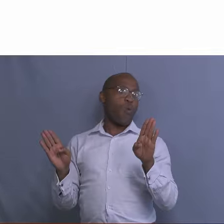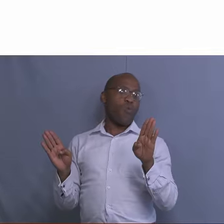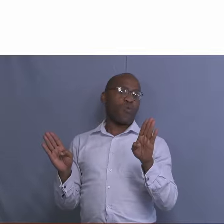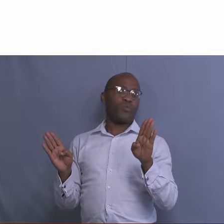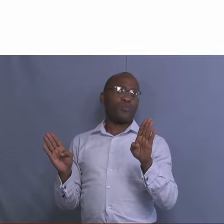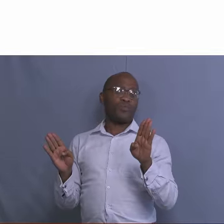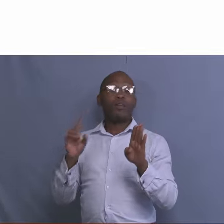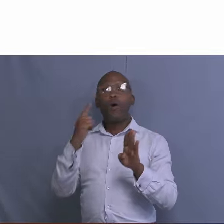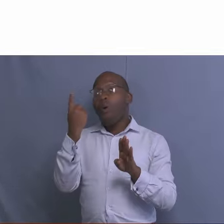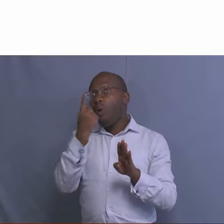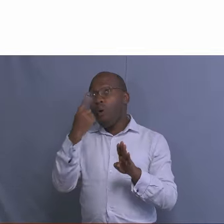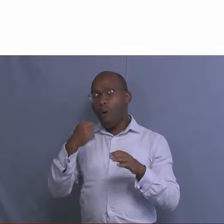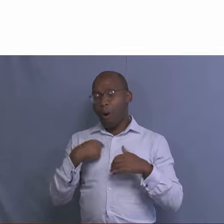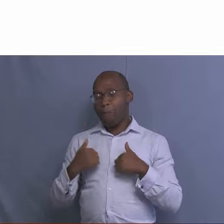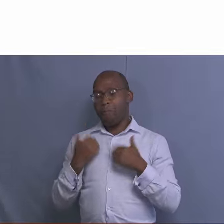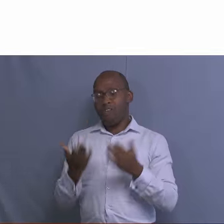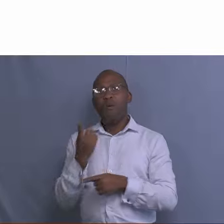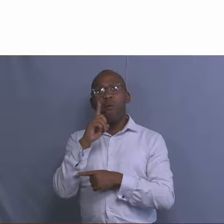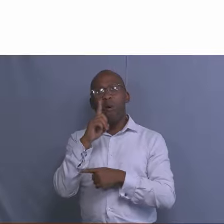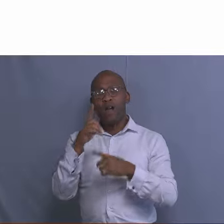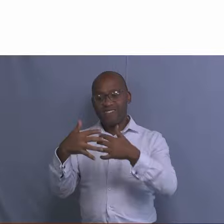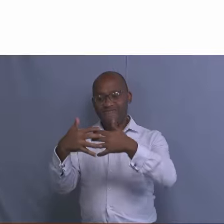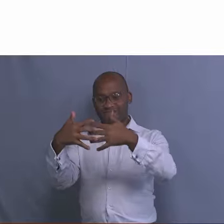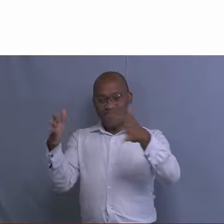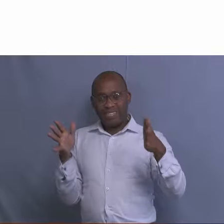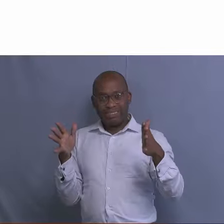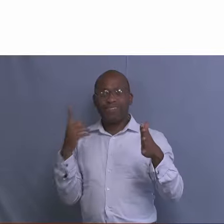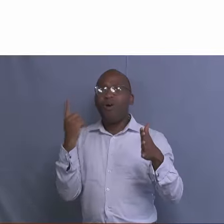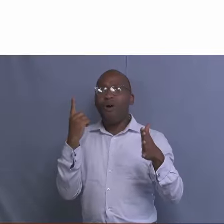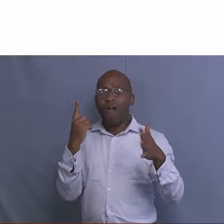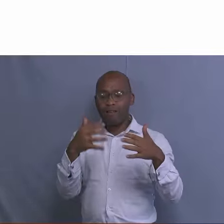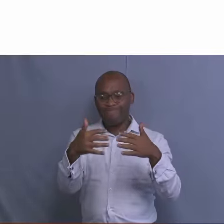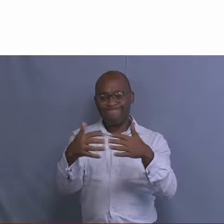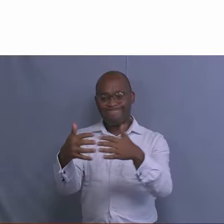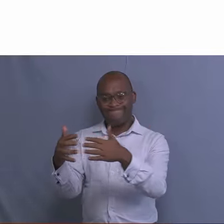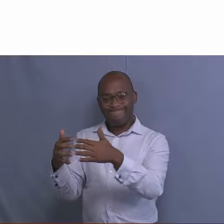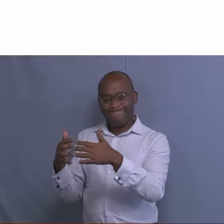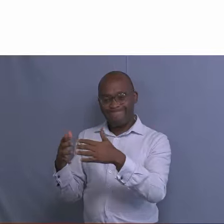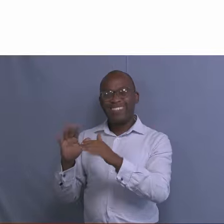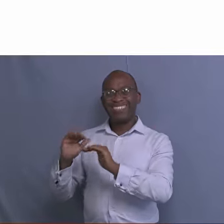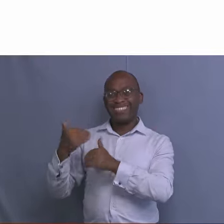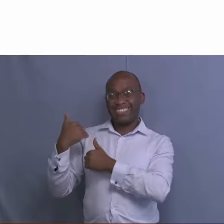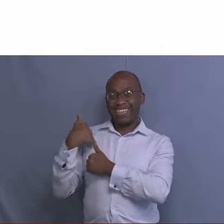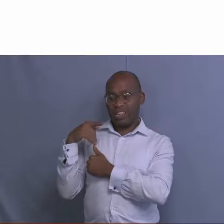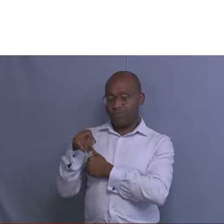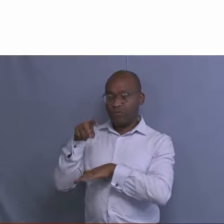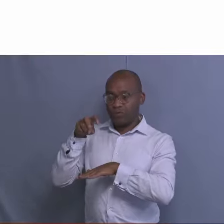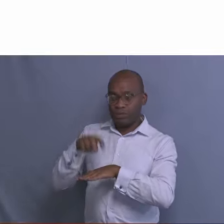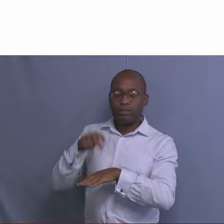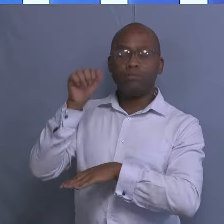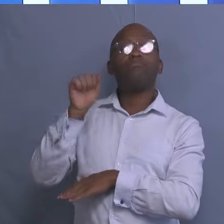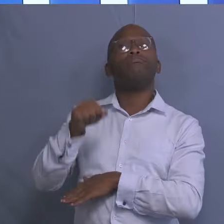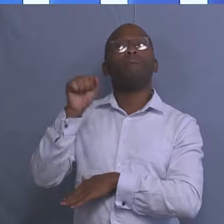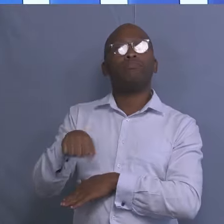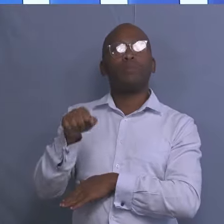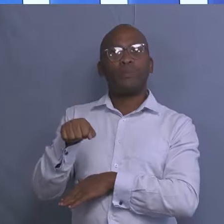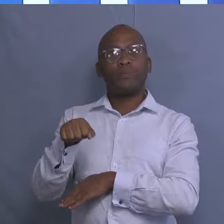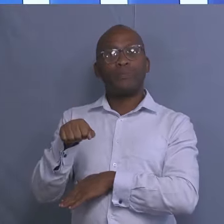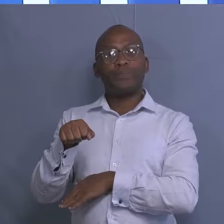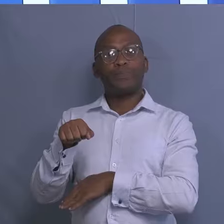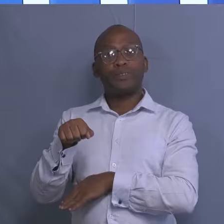is fenced. It mainly depends on a large piece of land, availability of land. The bigger the land you have,